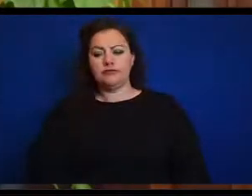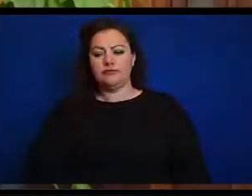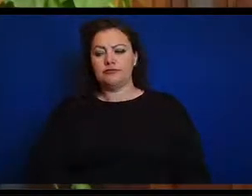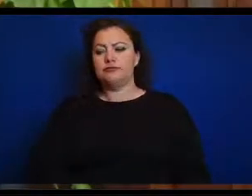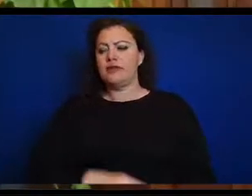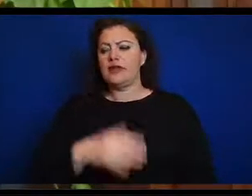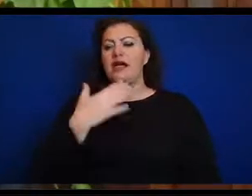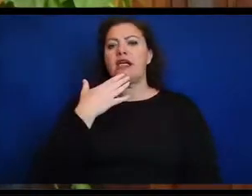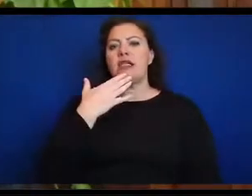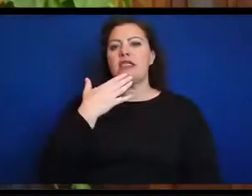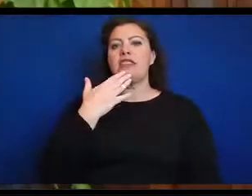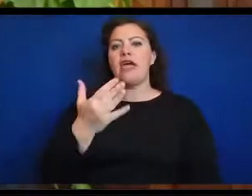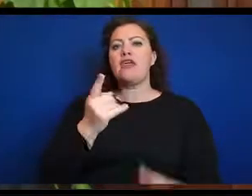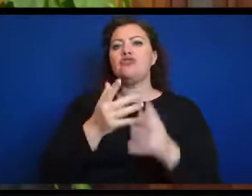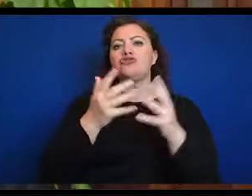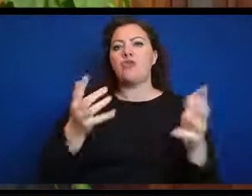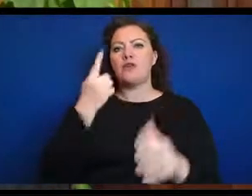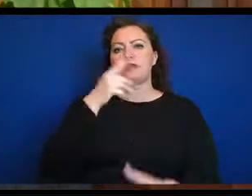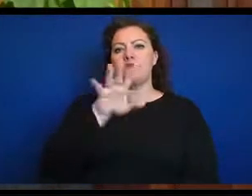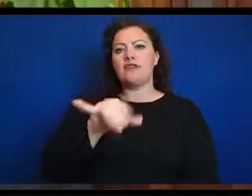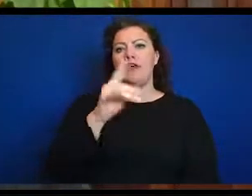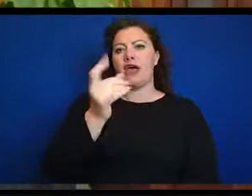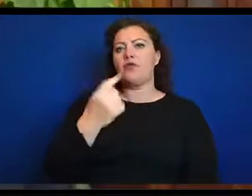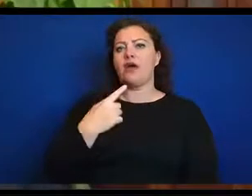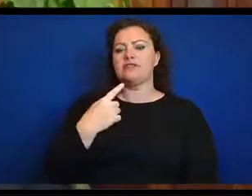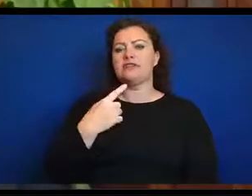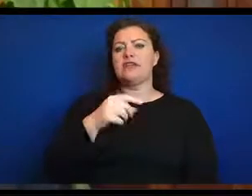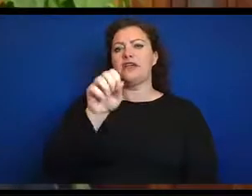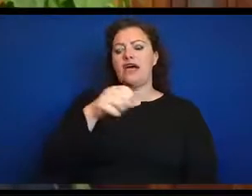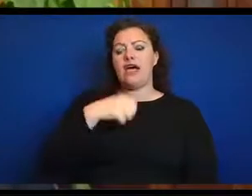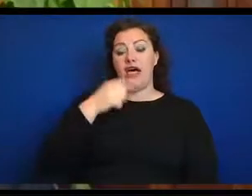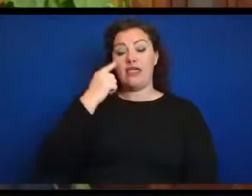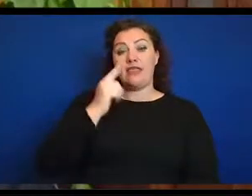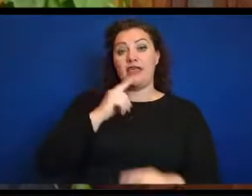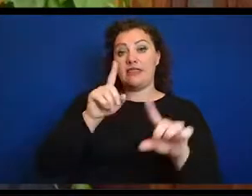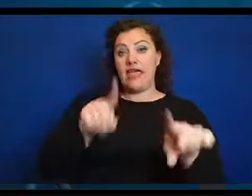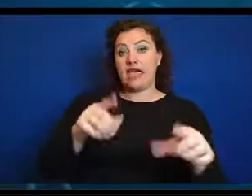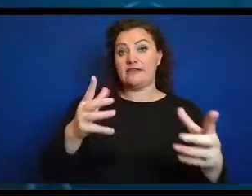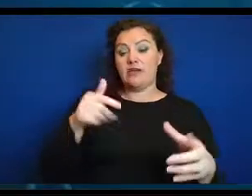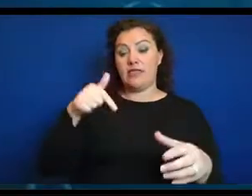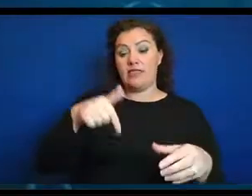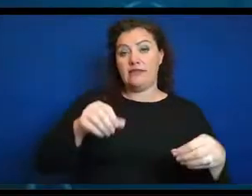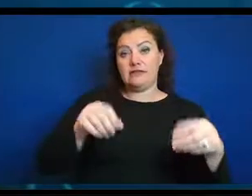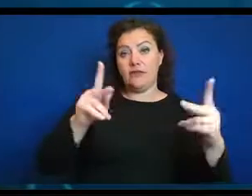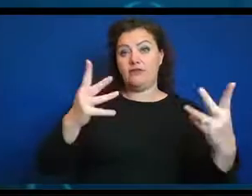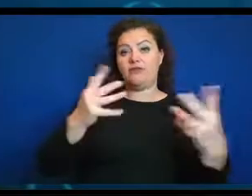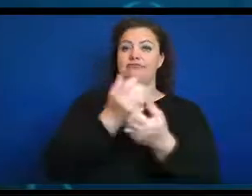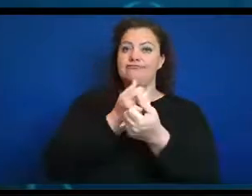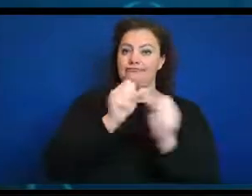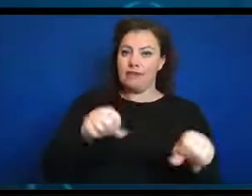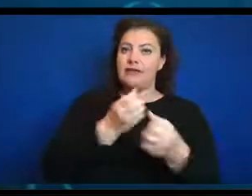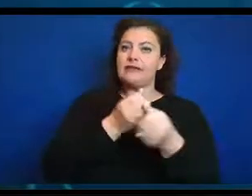Senator, thank you so much for that question. You know, I think the answer is this is an opportunity for all of us to save lives,